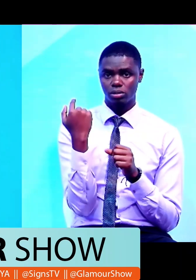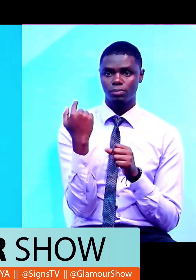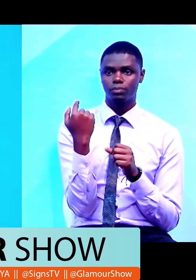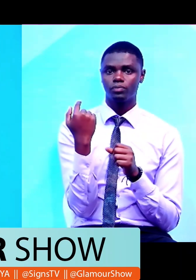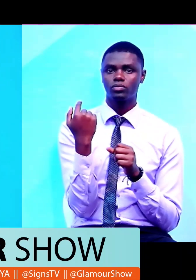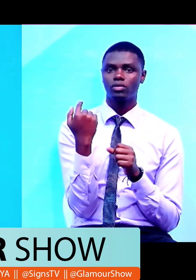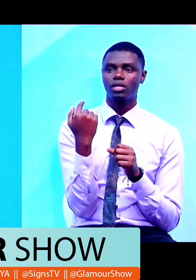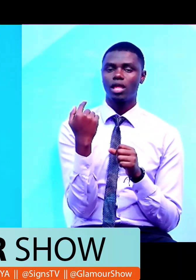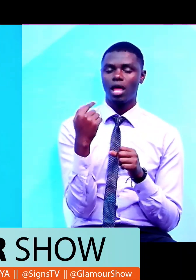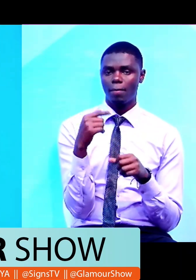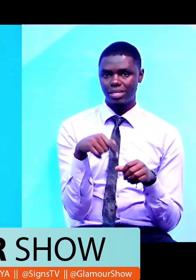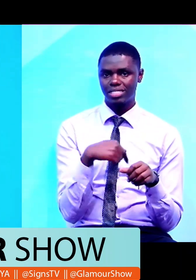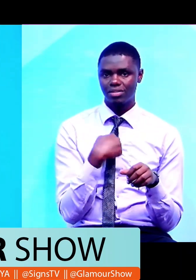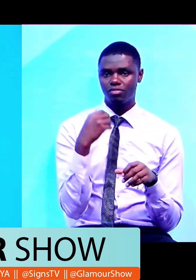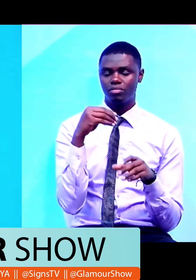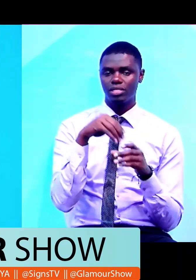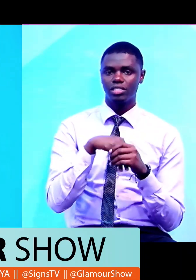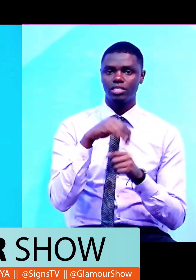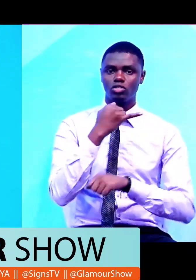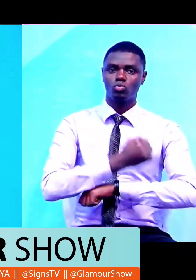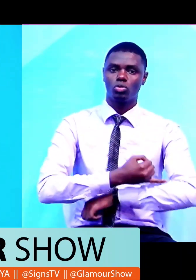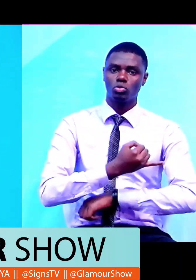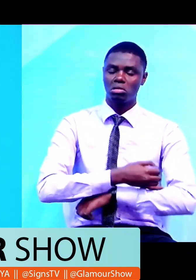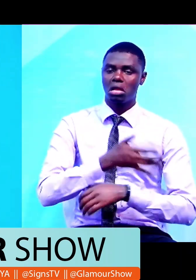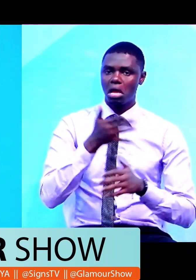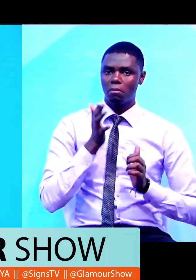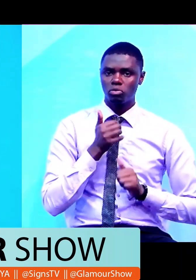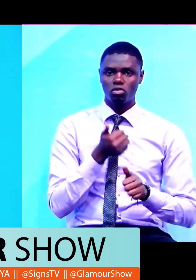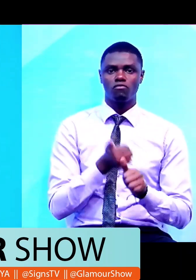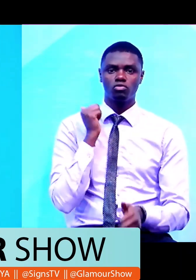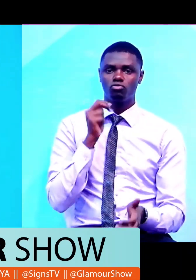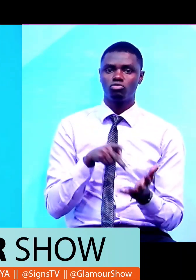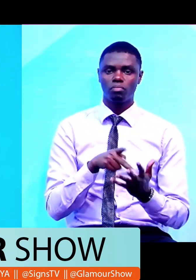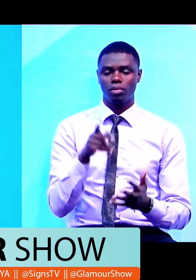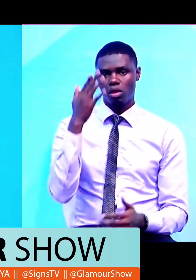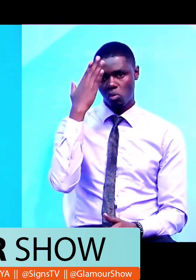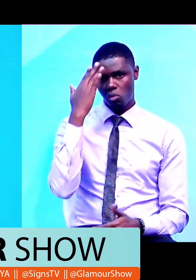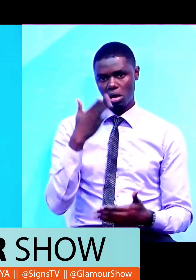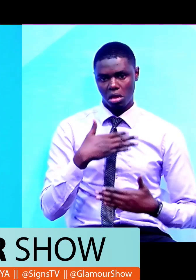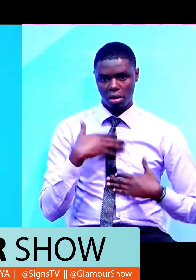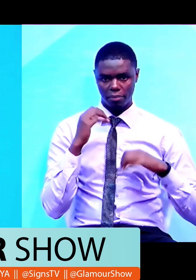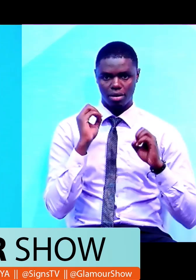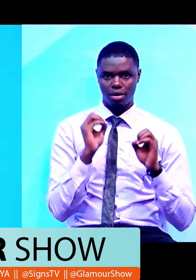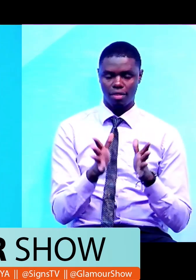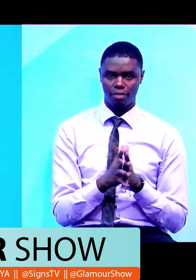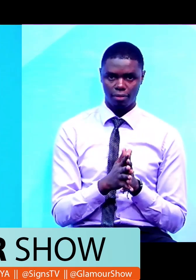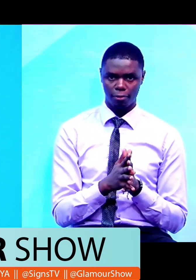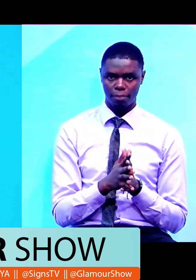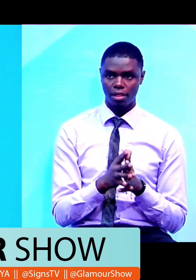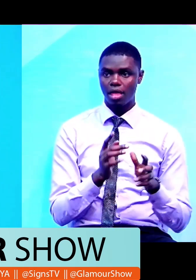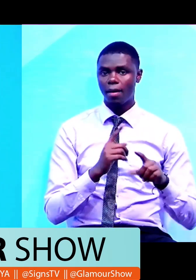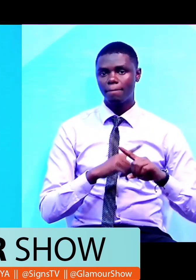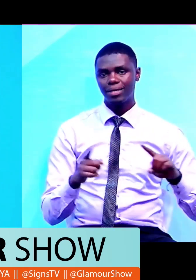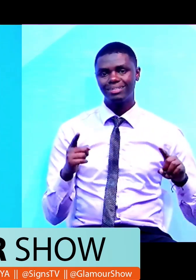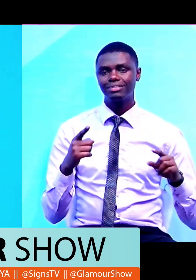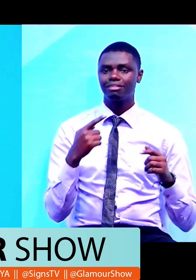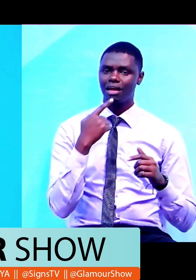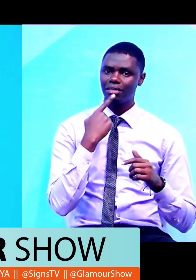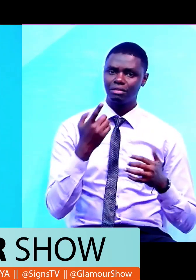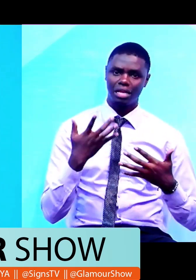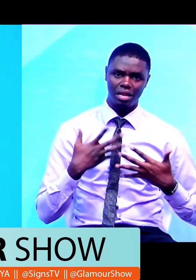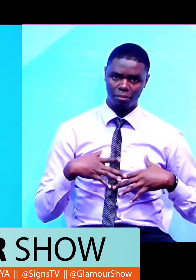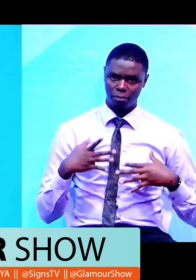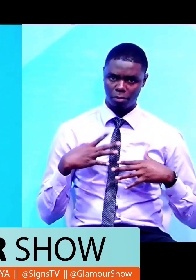in situations where someone has refused to pay because they were not happy. But I usually tend to tell